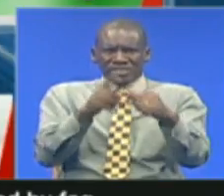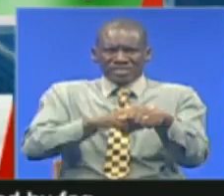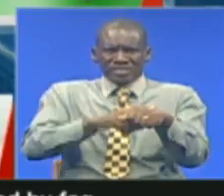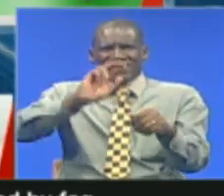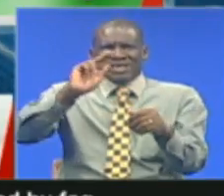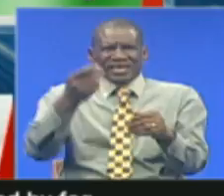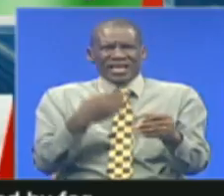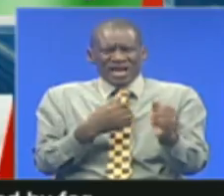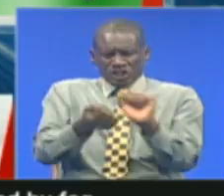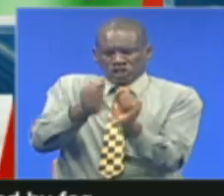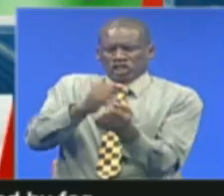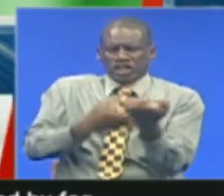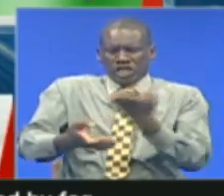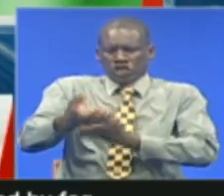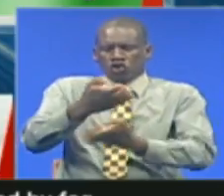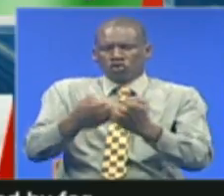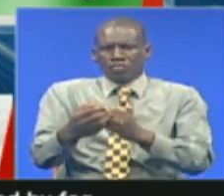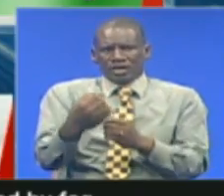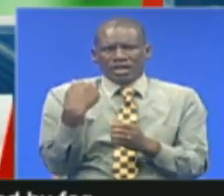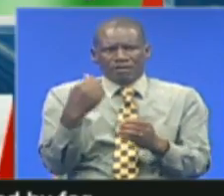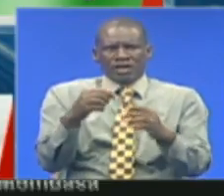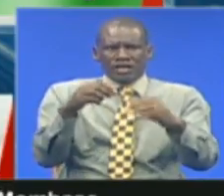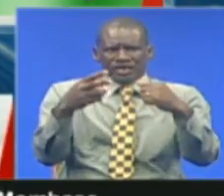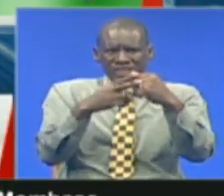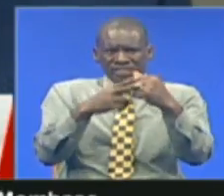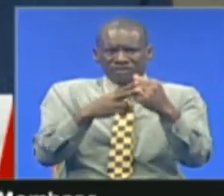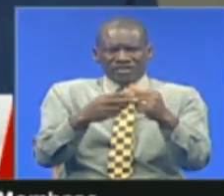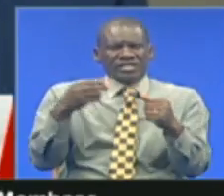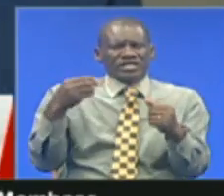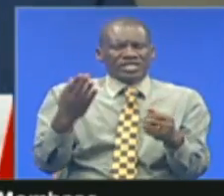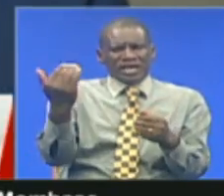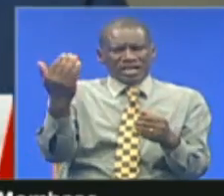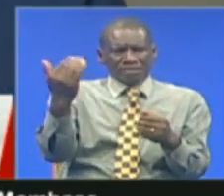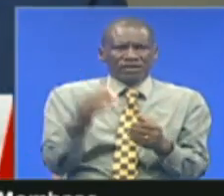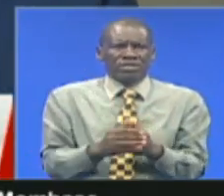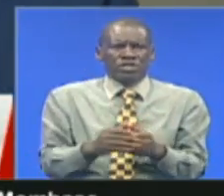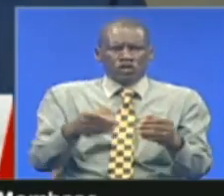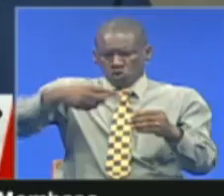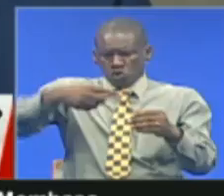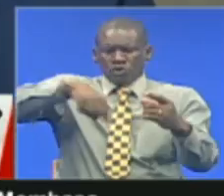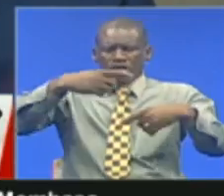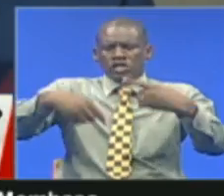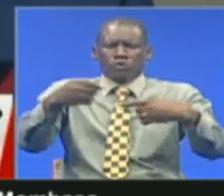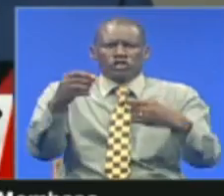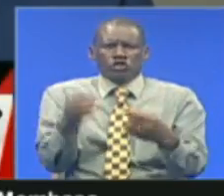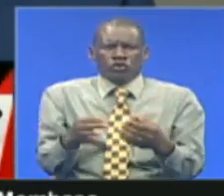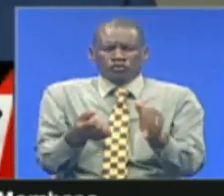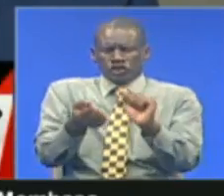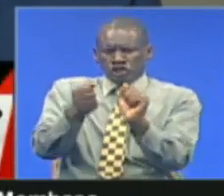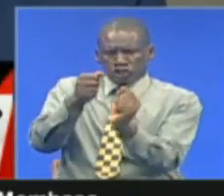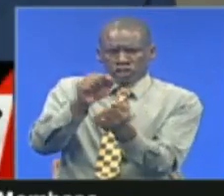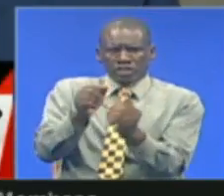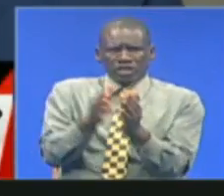had revised her economic figures, and the seventh is in the horizon. We are also in the process of revising